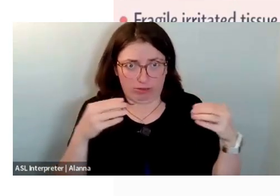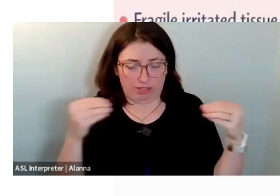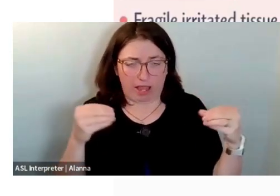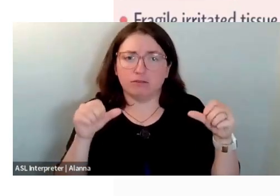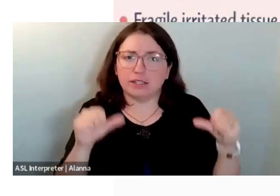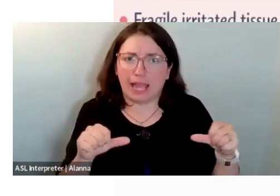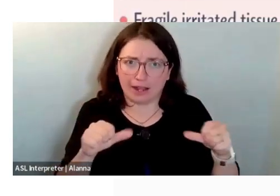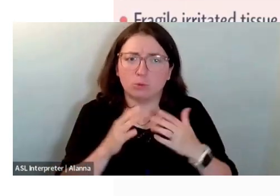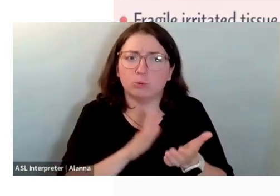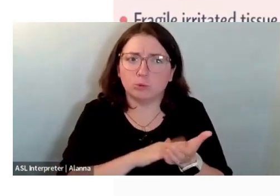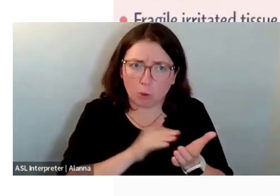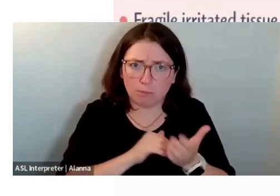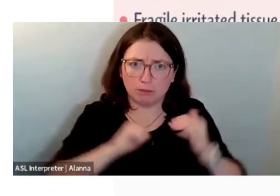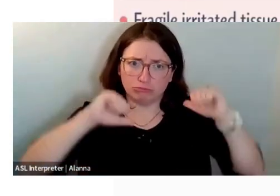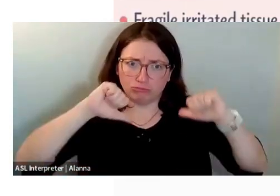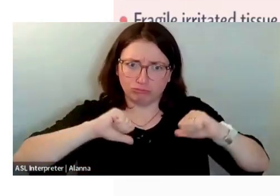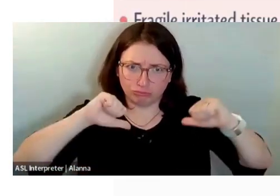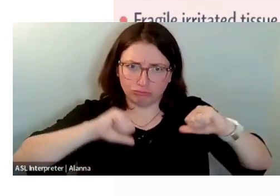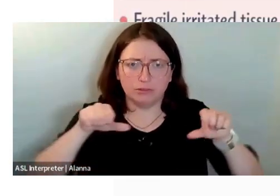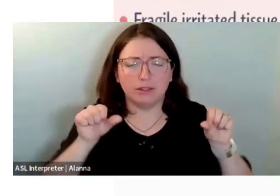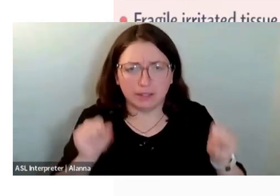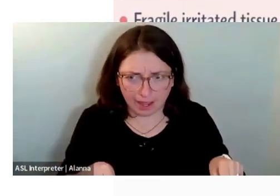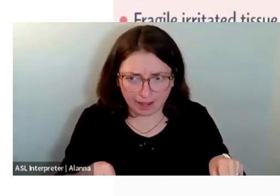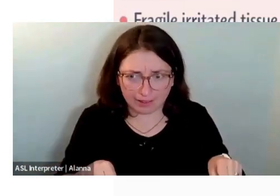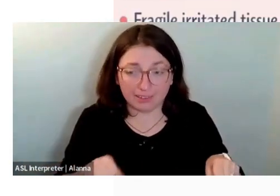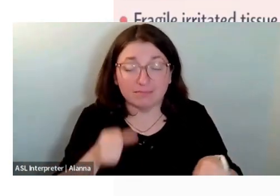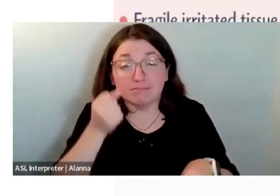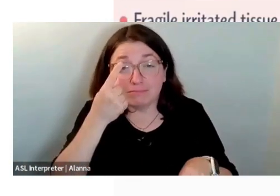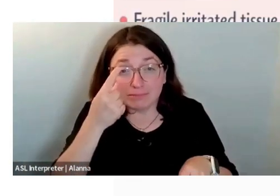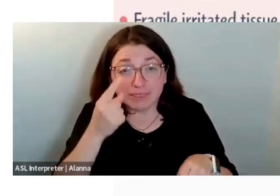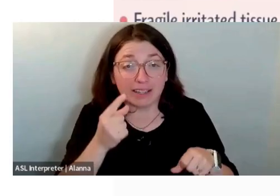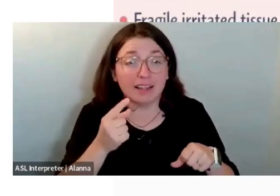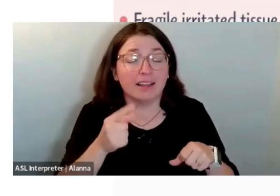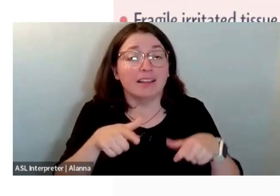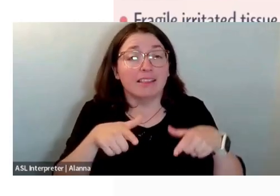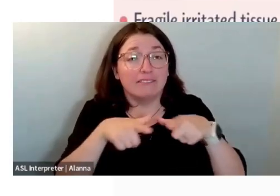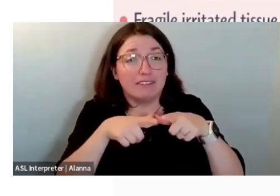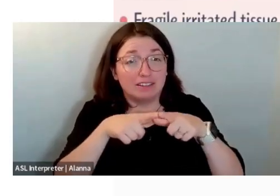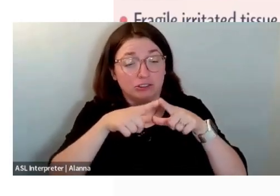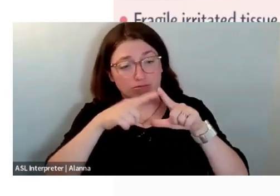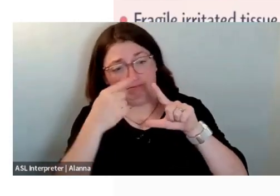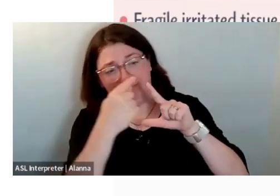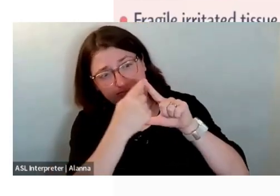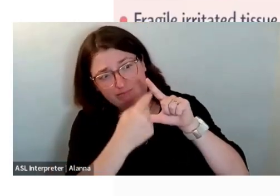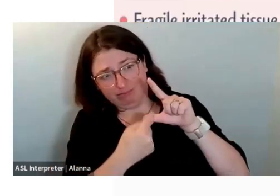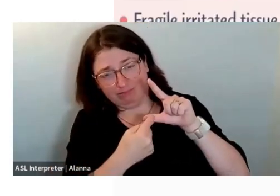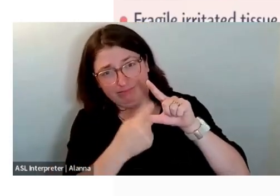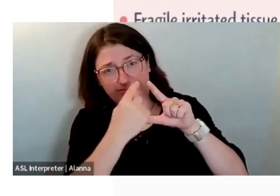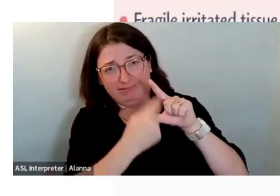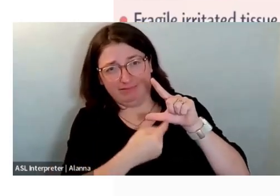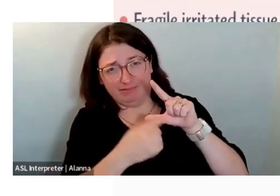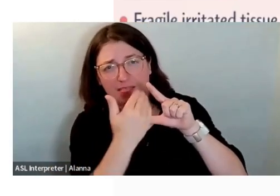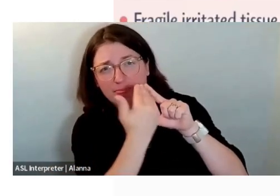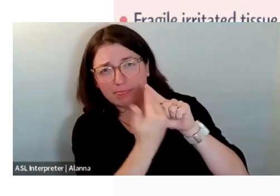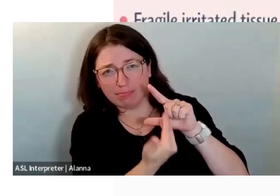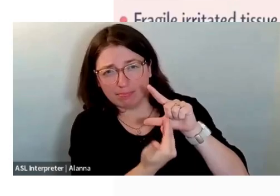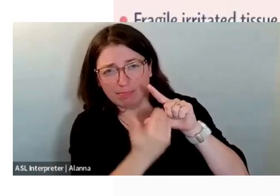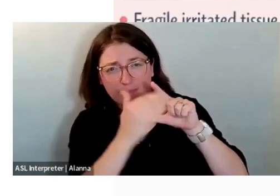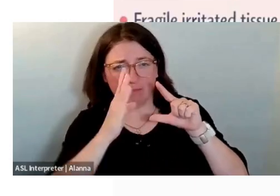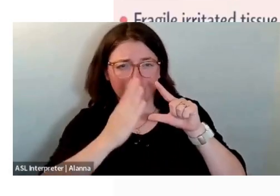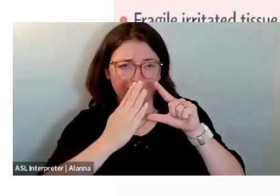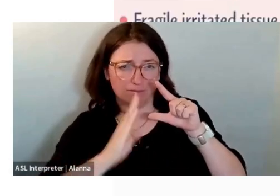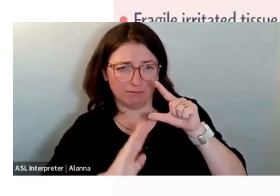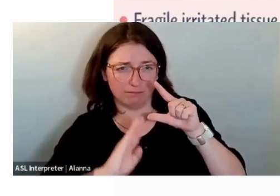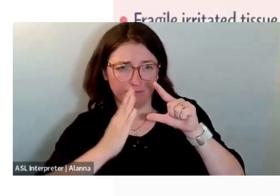the clitoral hood, the inner labia, the skin that's just outside the vaginal opening, the clitoral